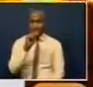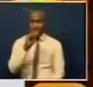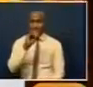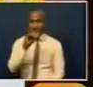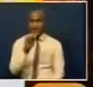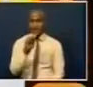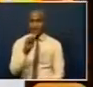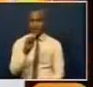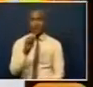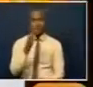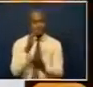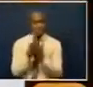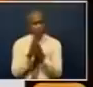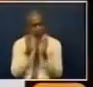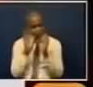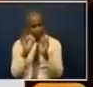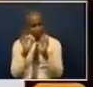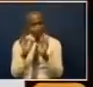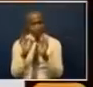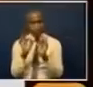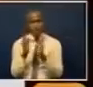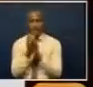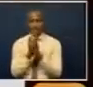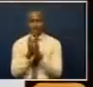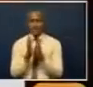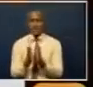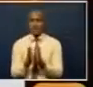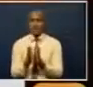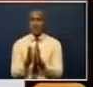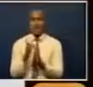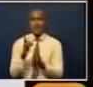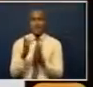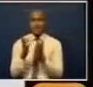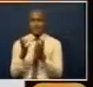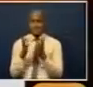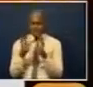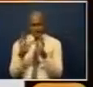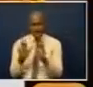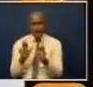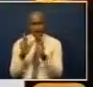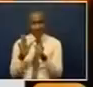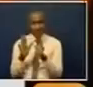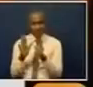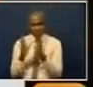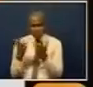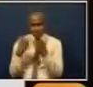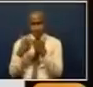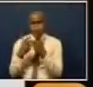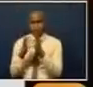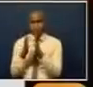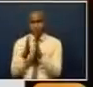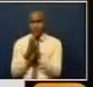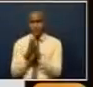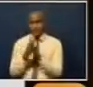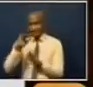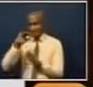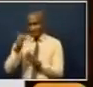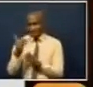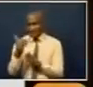patriotic, brilliant achiever legislator. Thank you. He needs to carefully blend ambition with dynamics of city